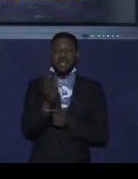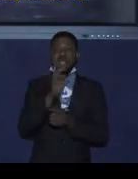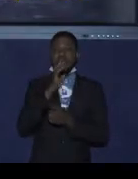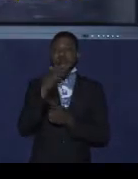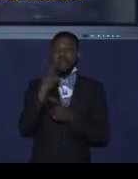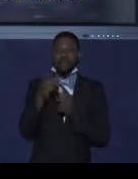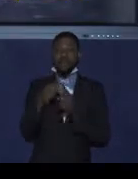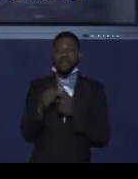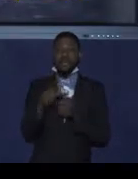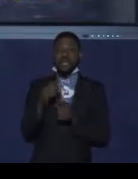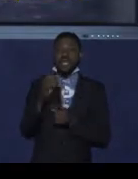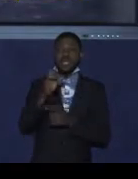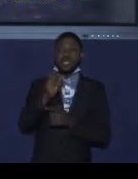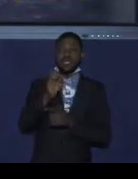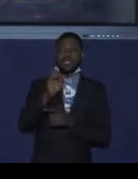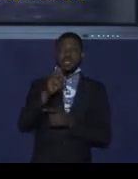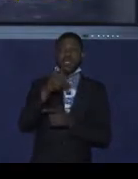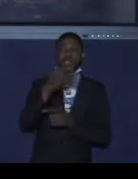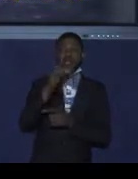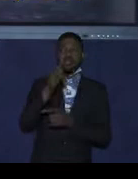words. Septuagenarian.